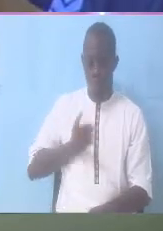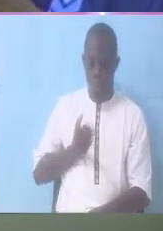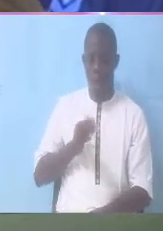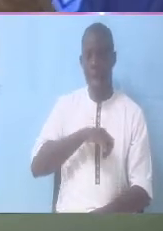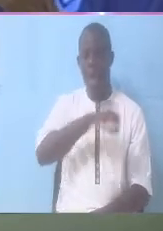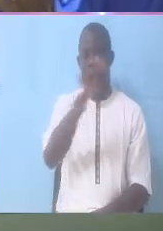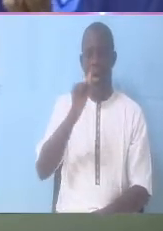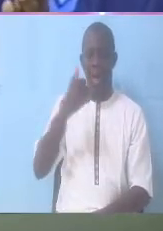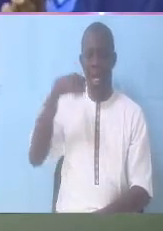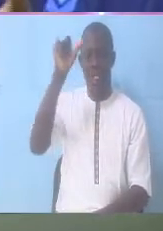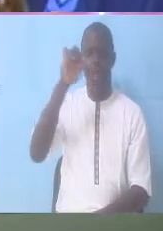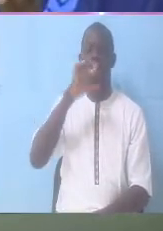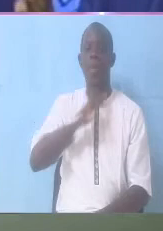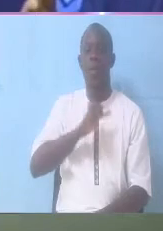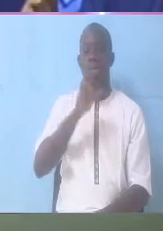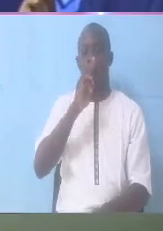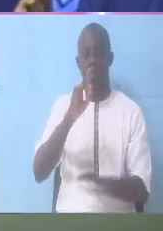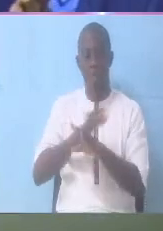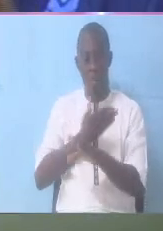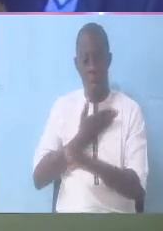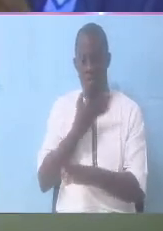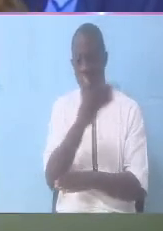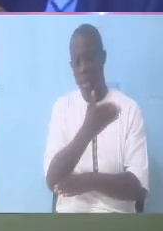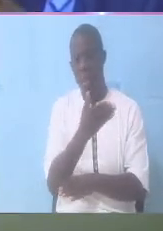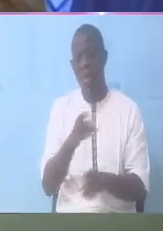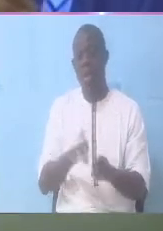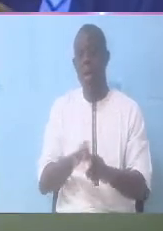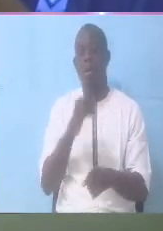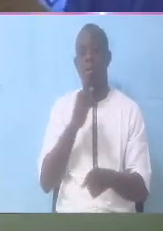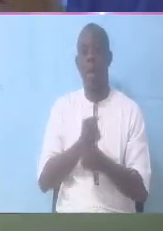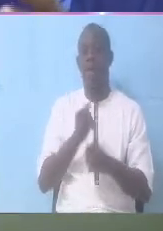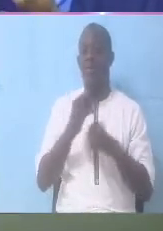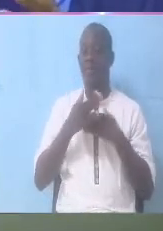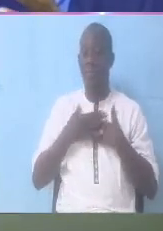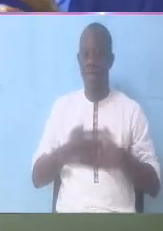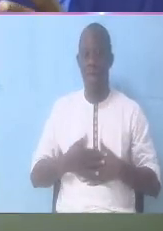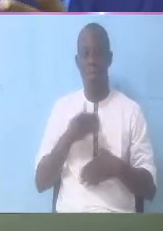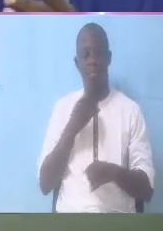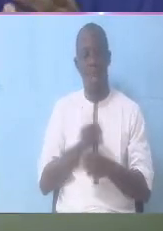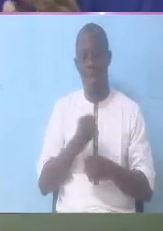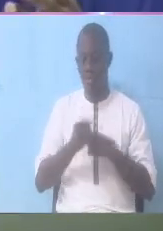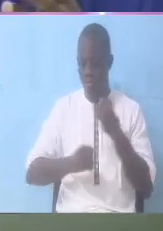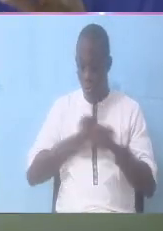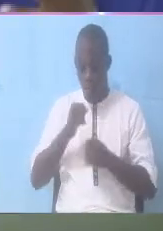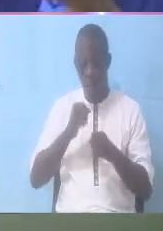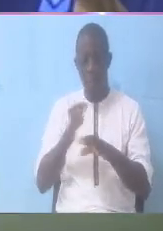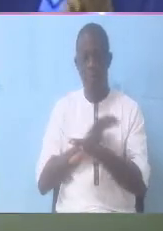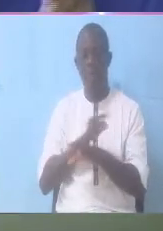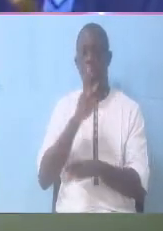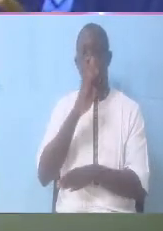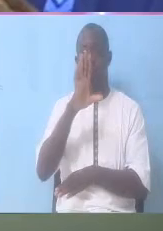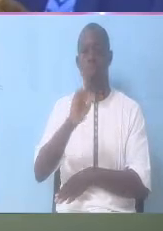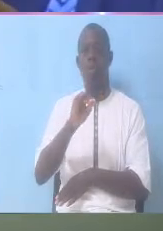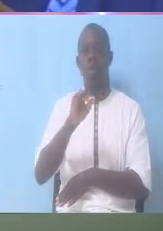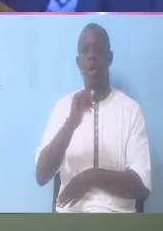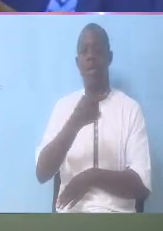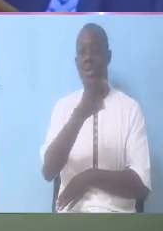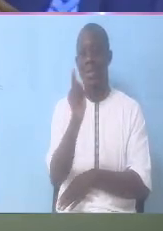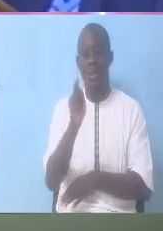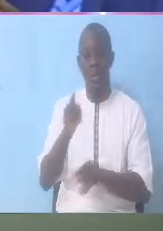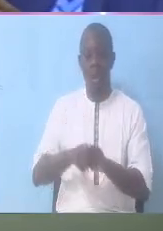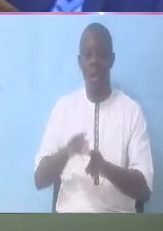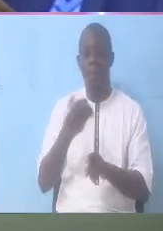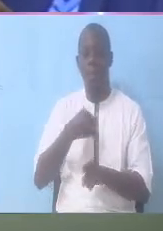the elderly men who were there were being physically malhandled by these witch hunters.